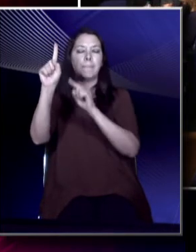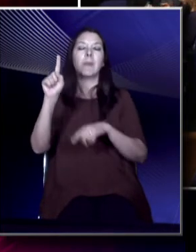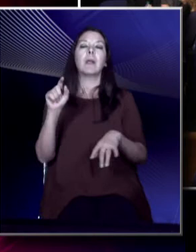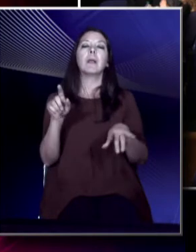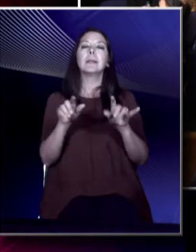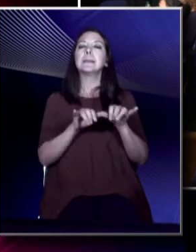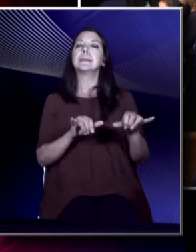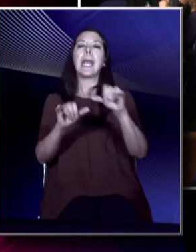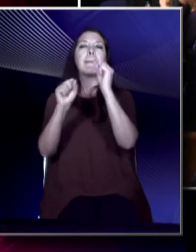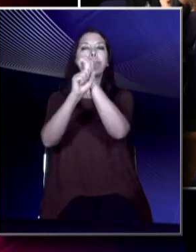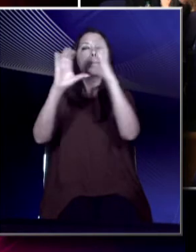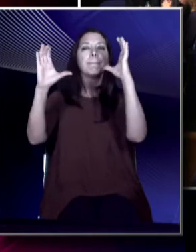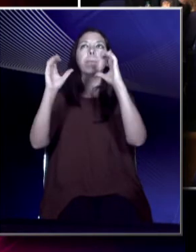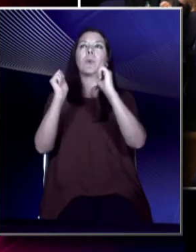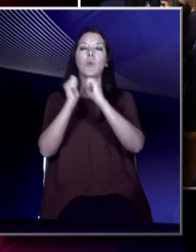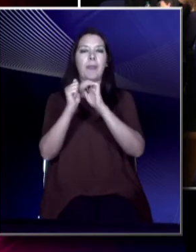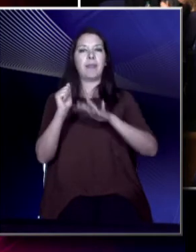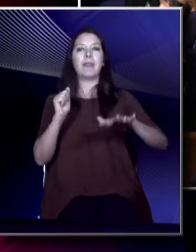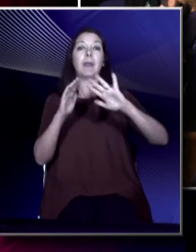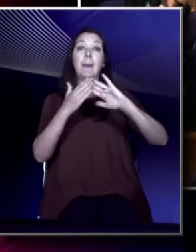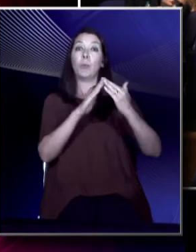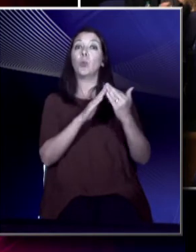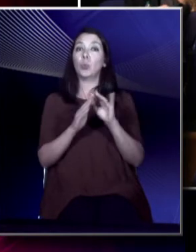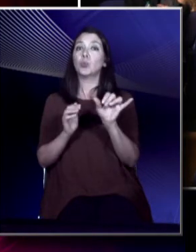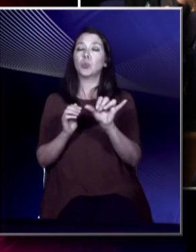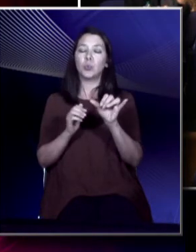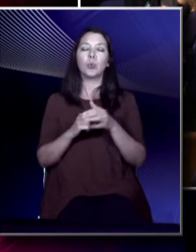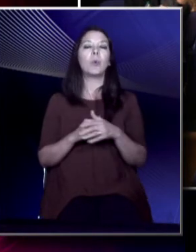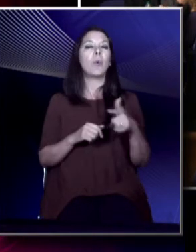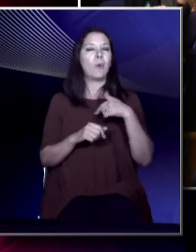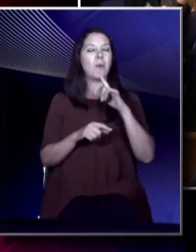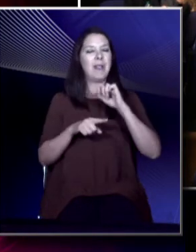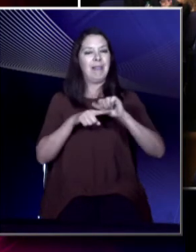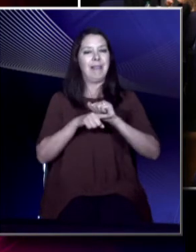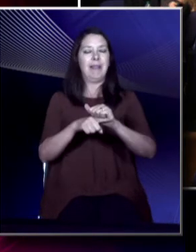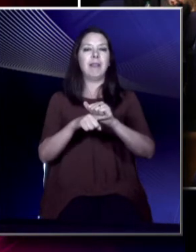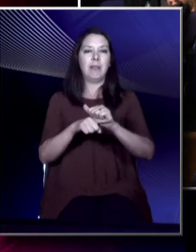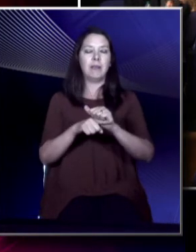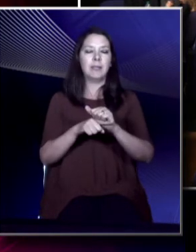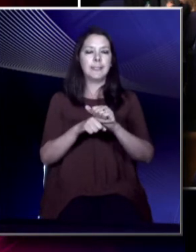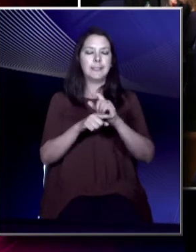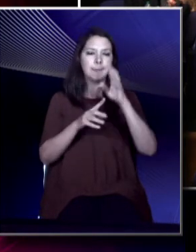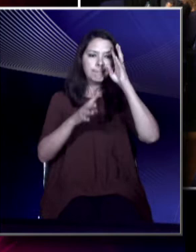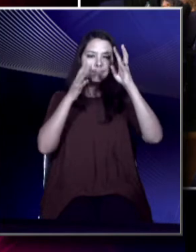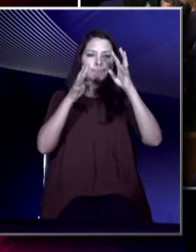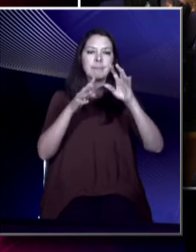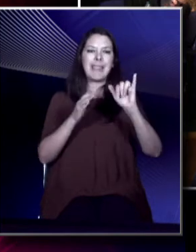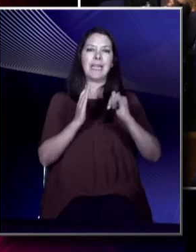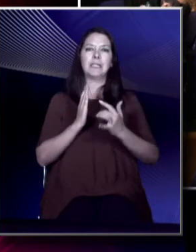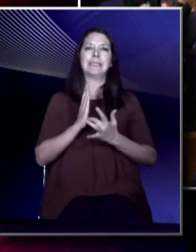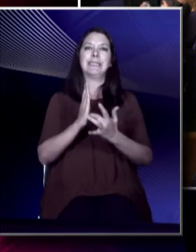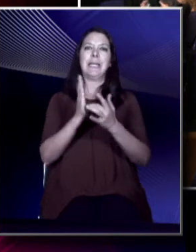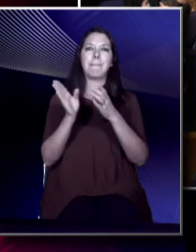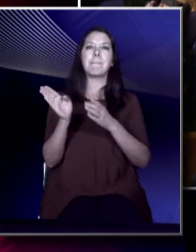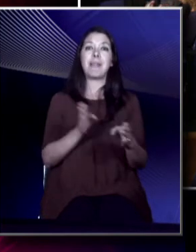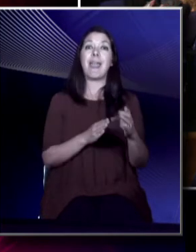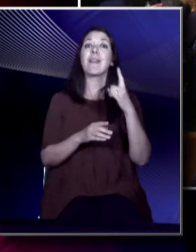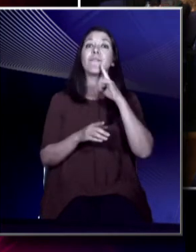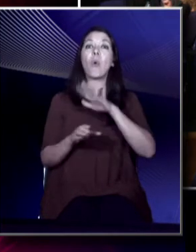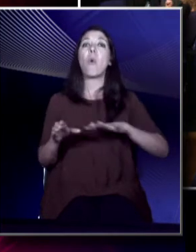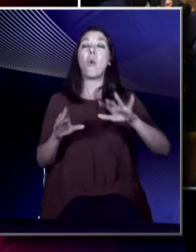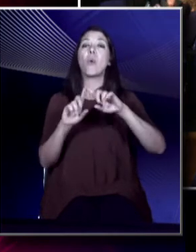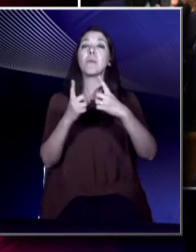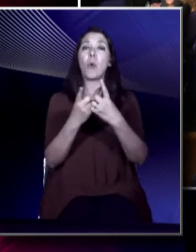with the community. So that's one area that we're going to be working on as we create a strategic plan for the department. And we're